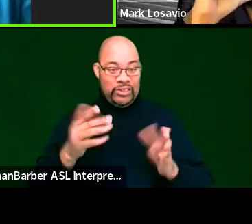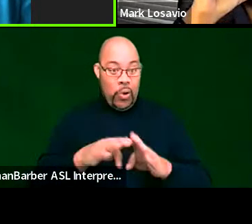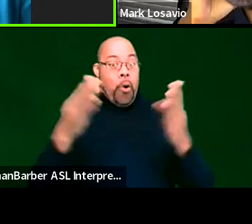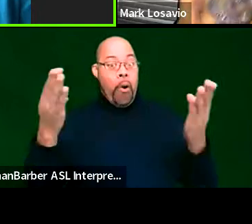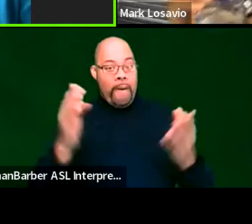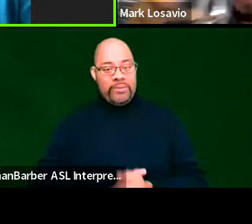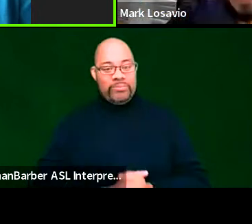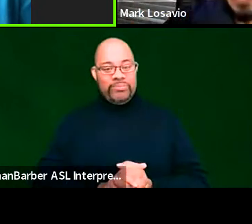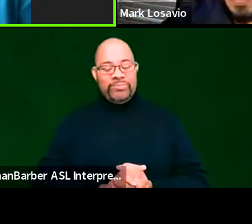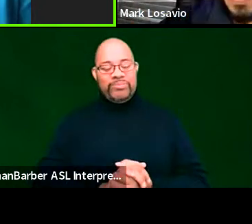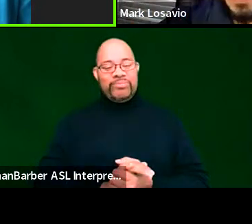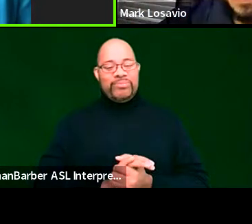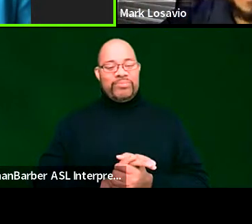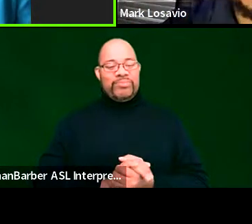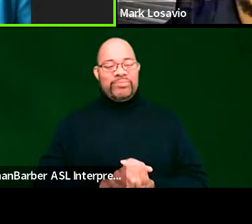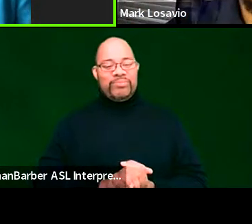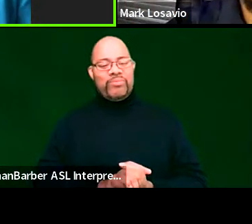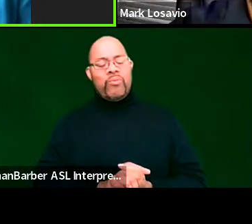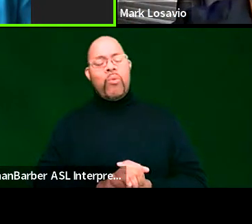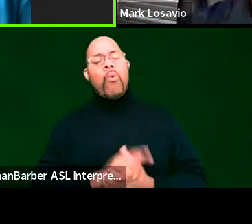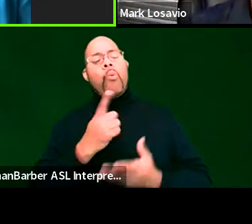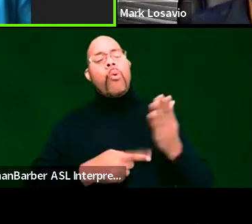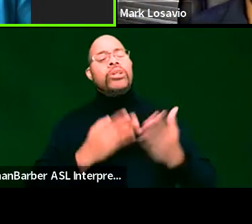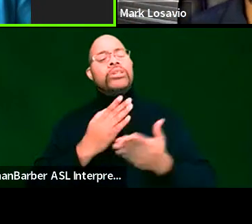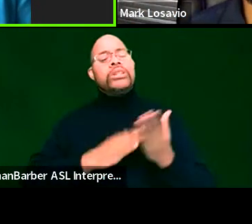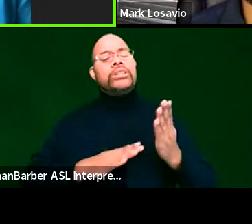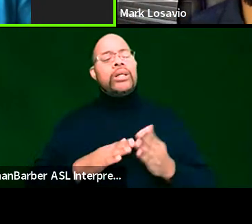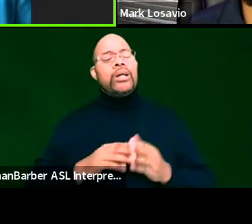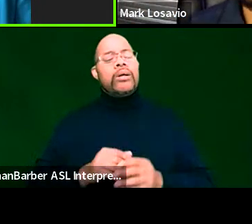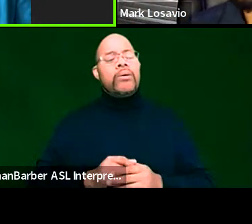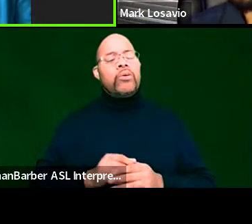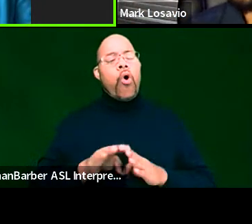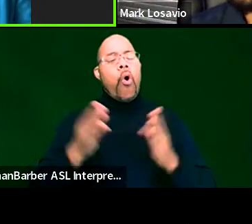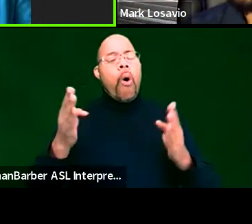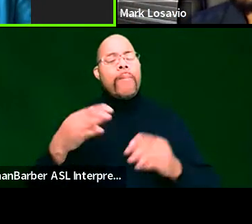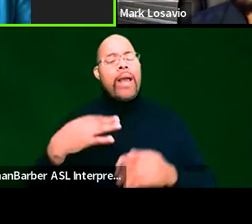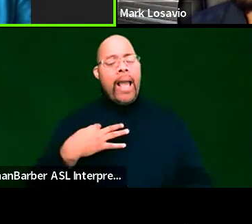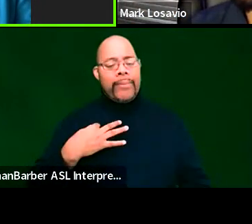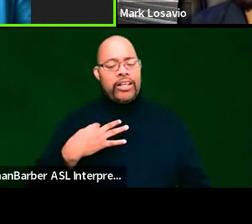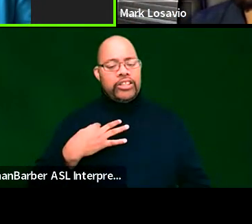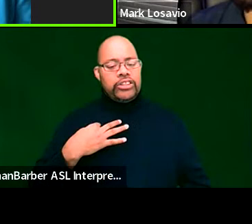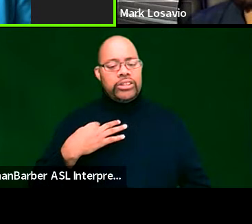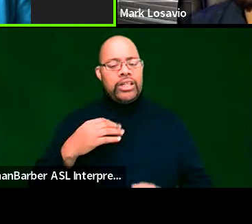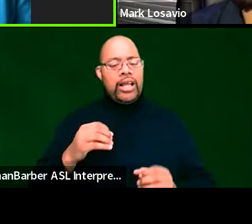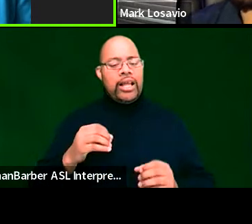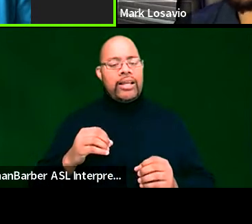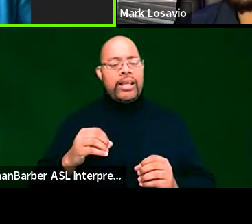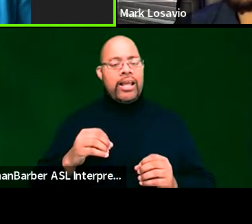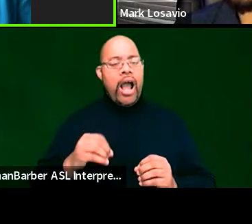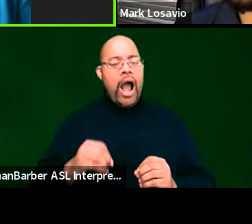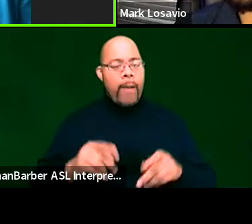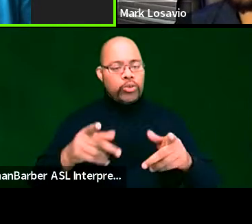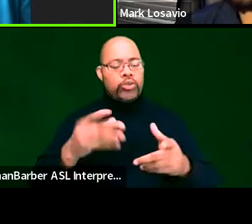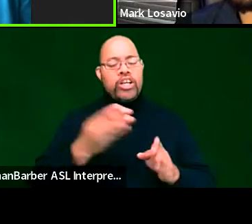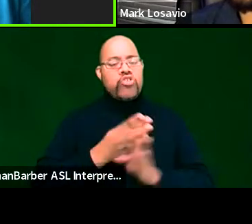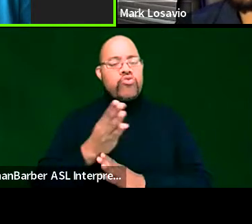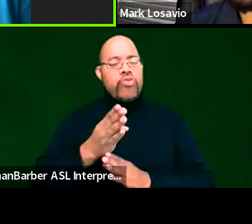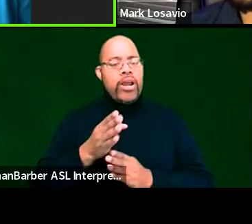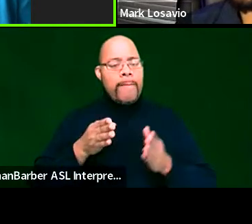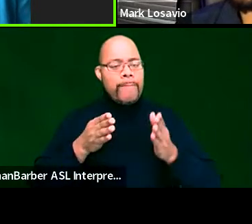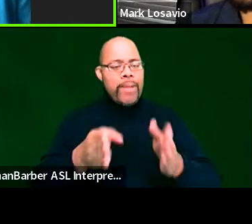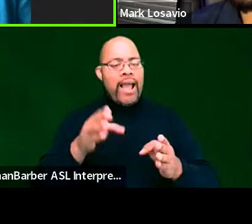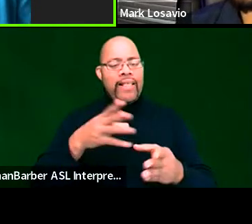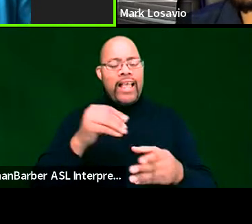it up. What are some open application opportunities and just career paths